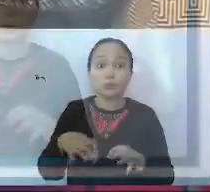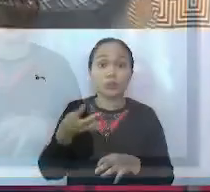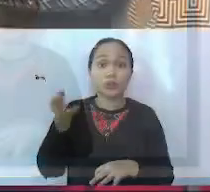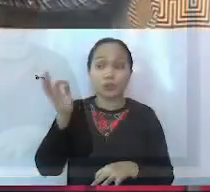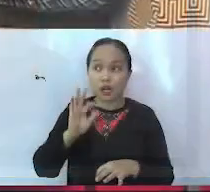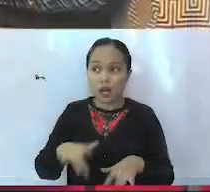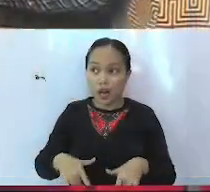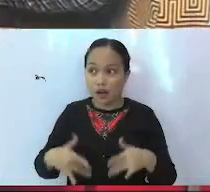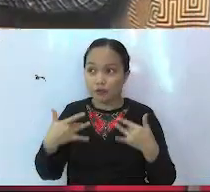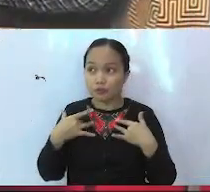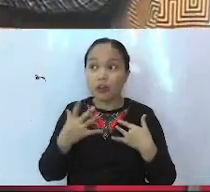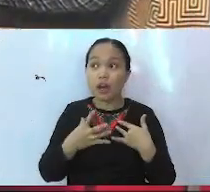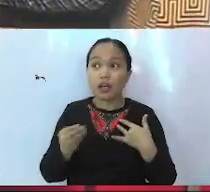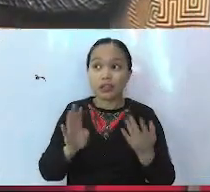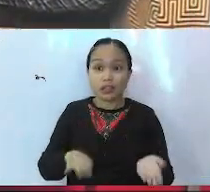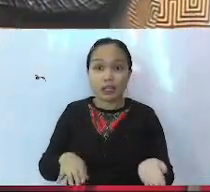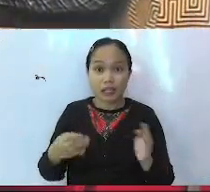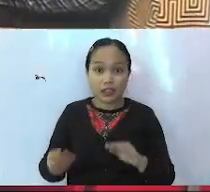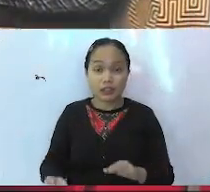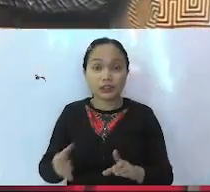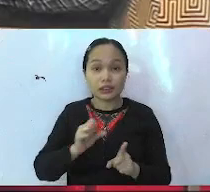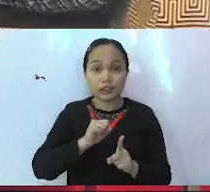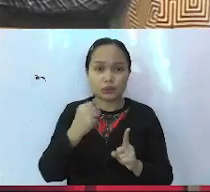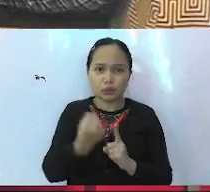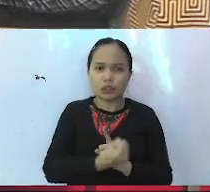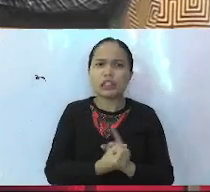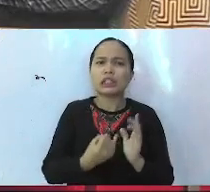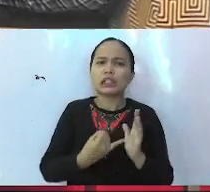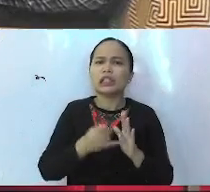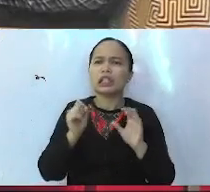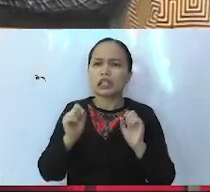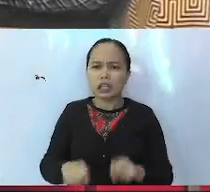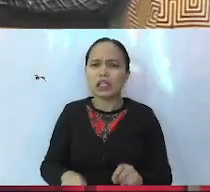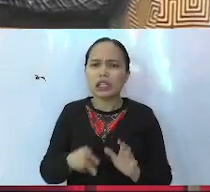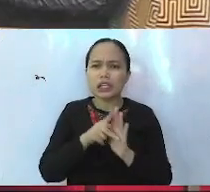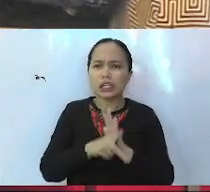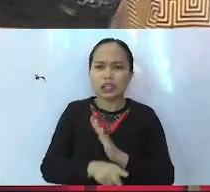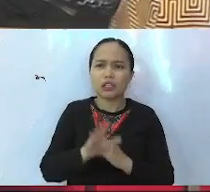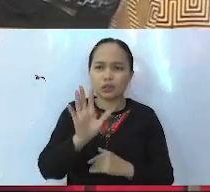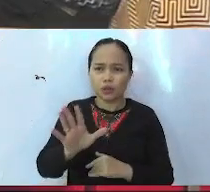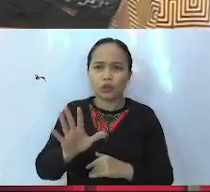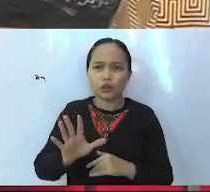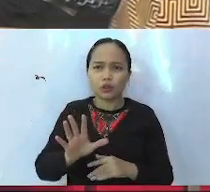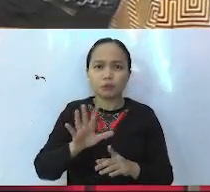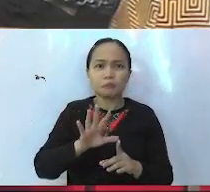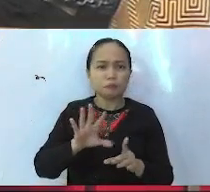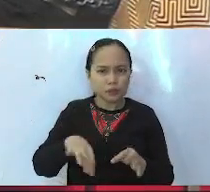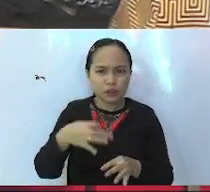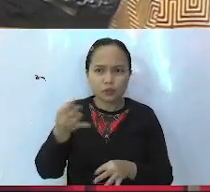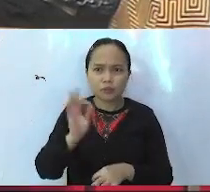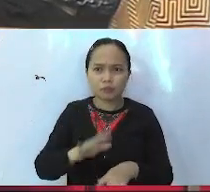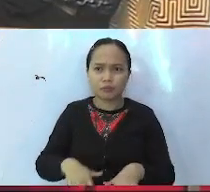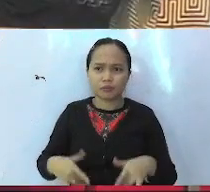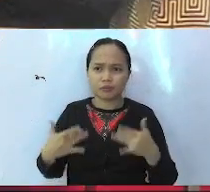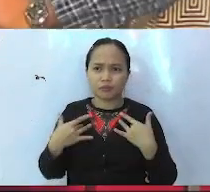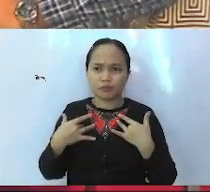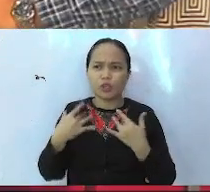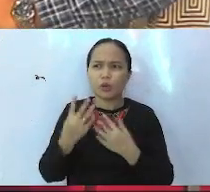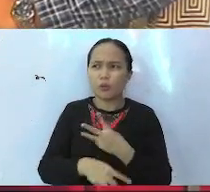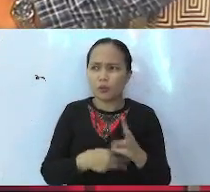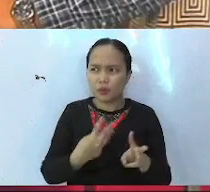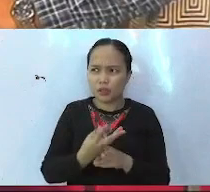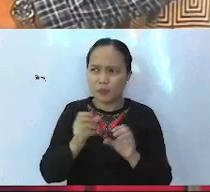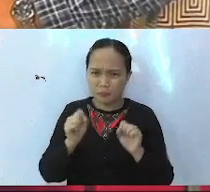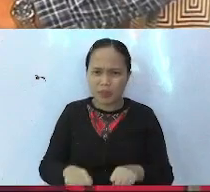death situation. You see, it will really kill your spiritual life. It'll kill it. The world, yes. The world is trying to kill